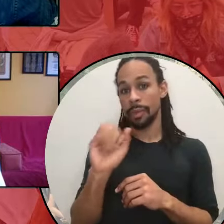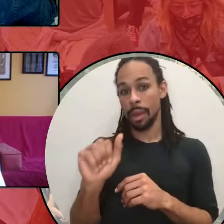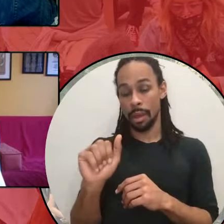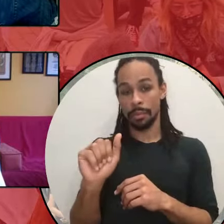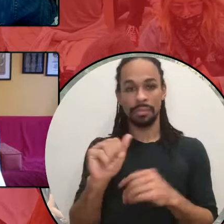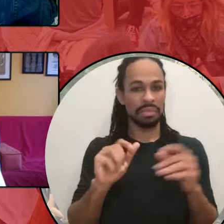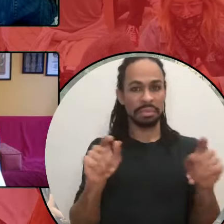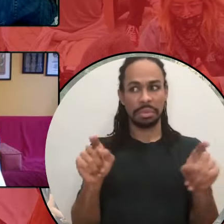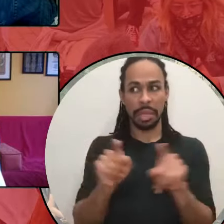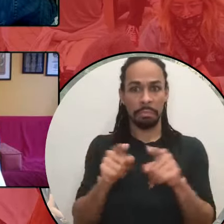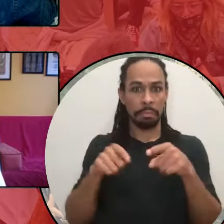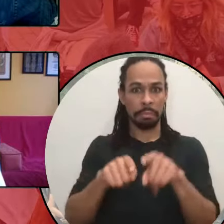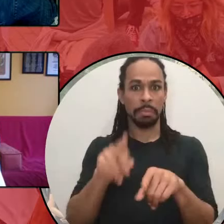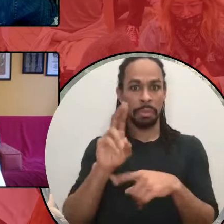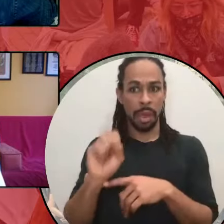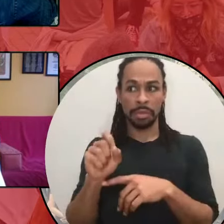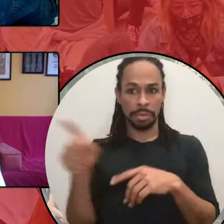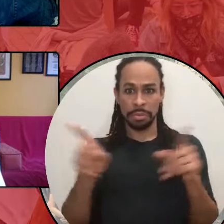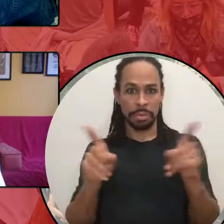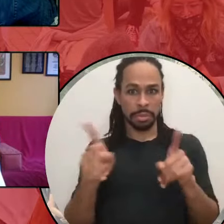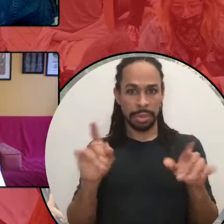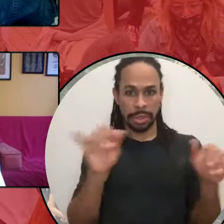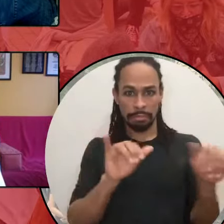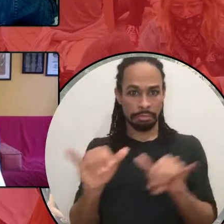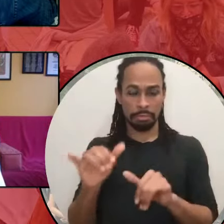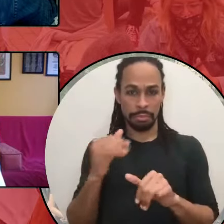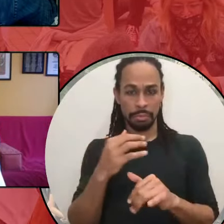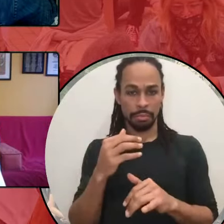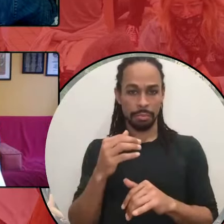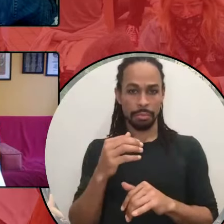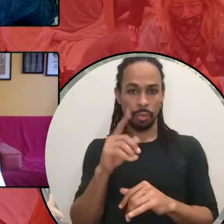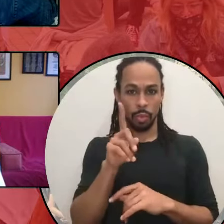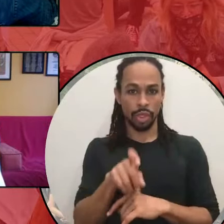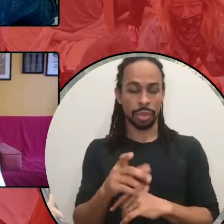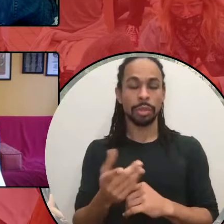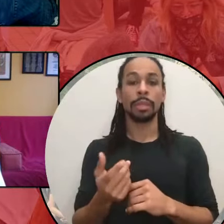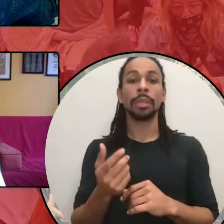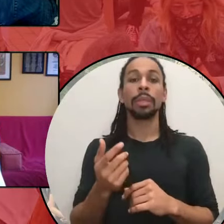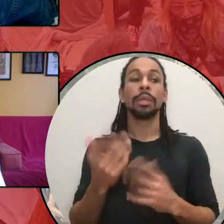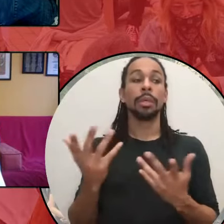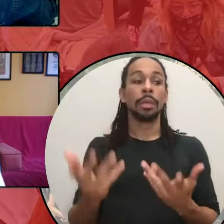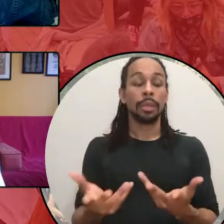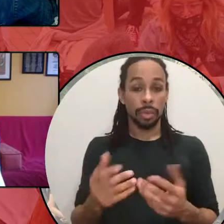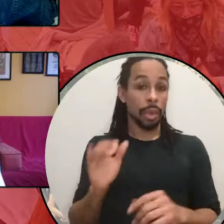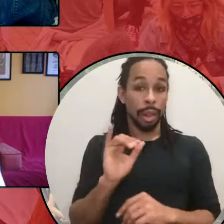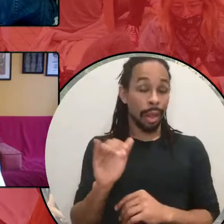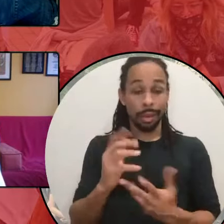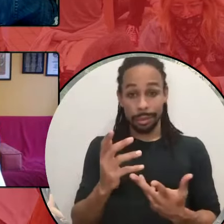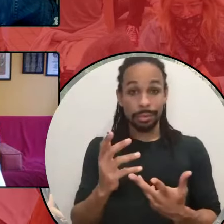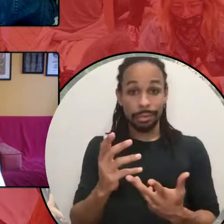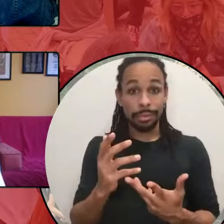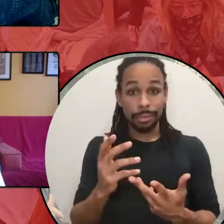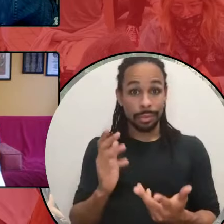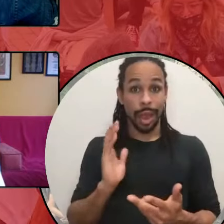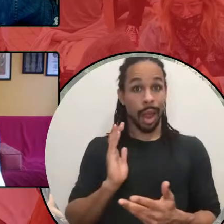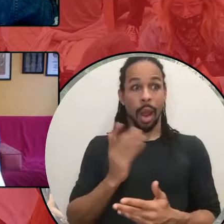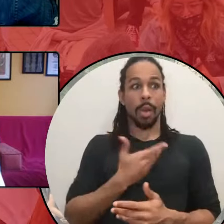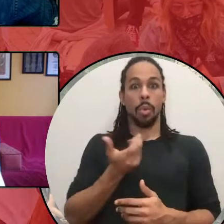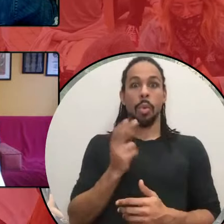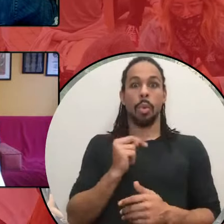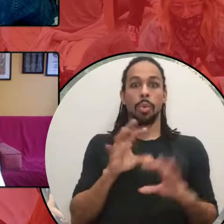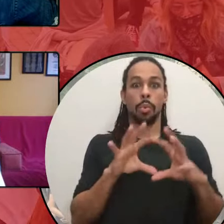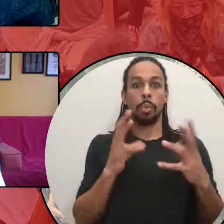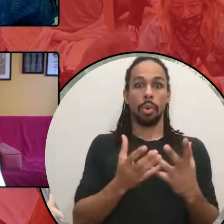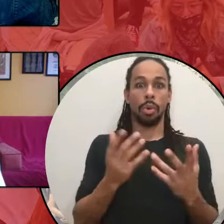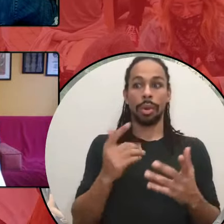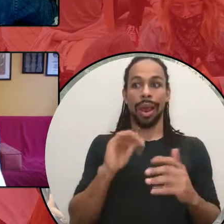radio station. Of course, we have to think about how we're going to interact with the state. How can the state support